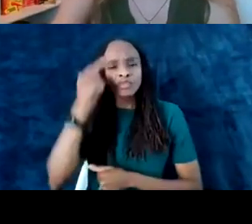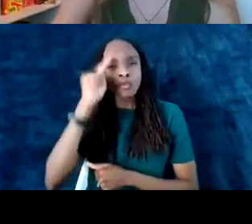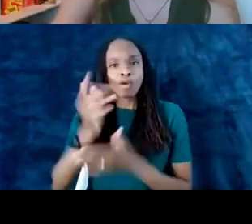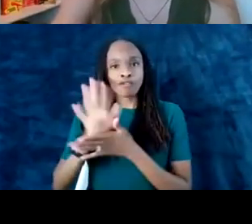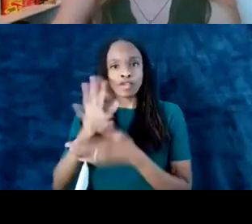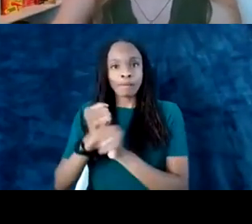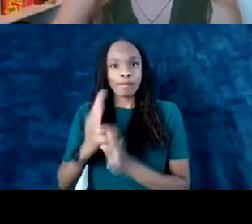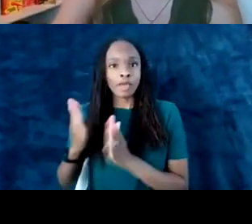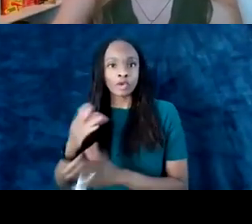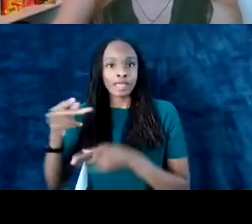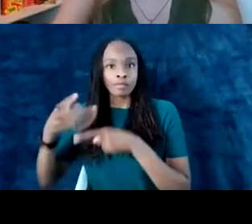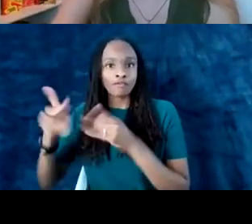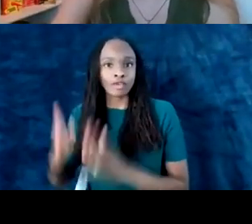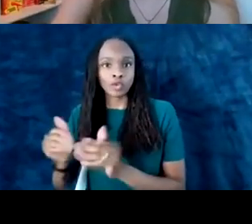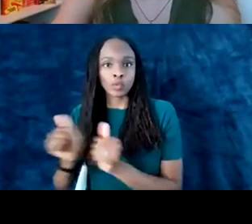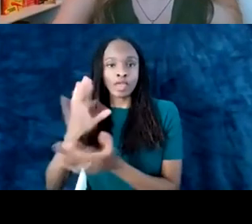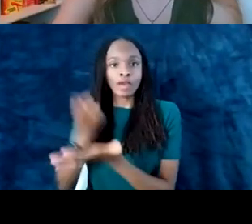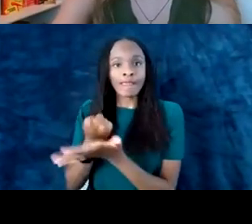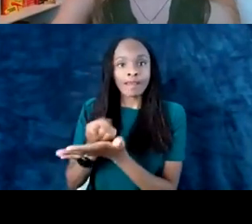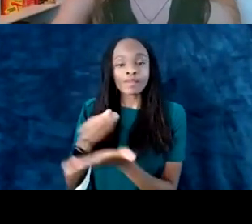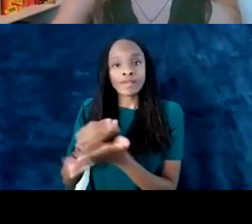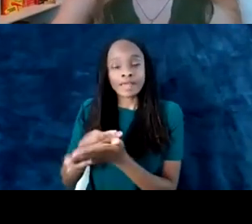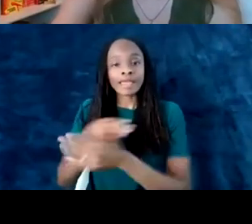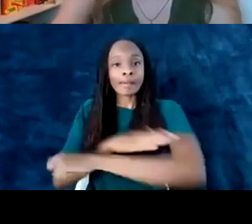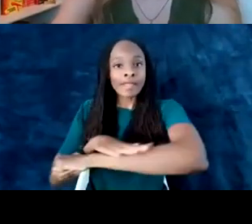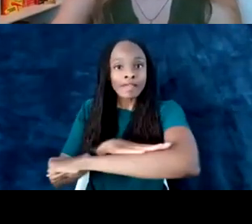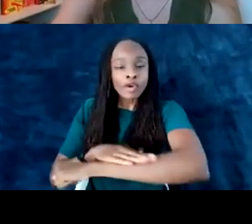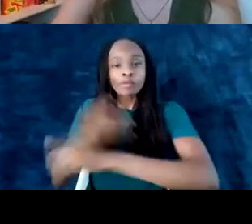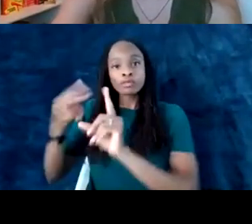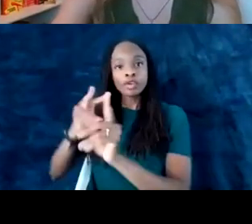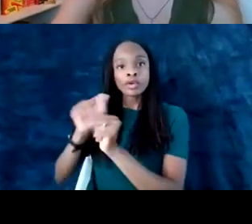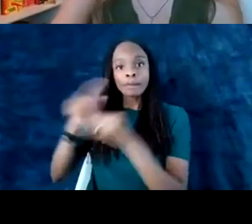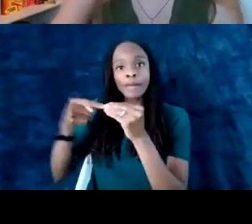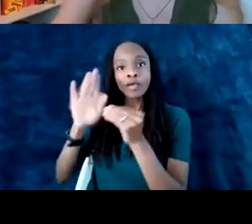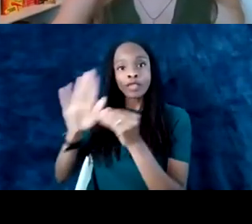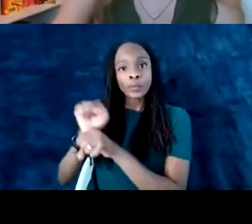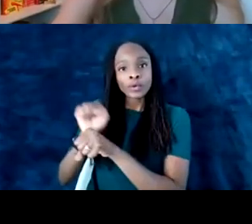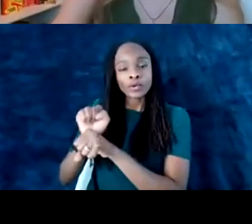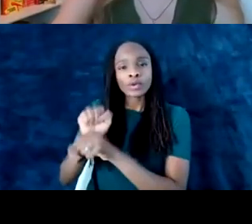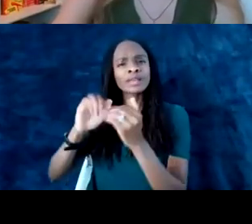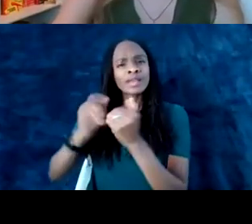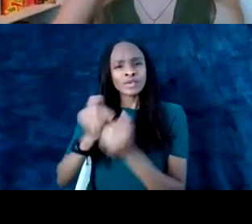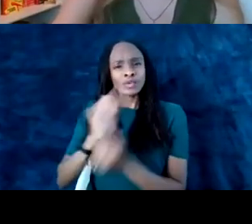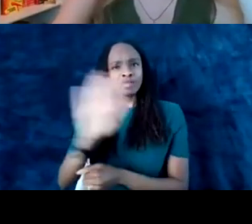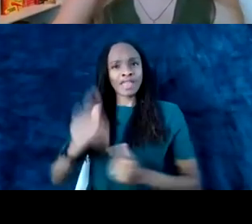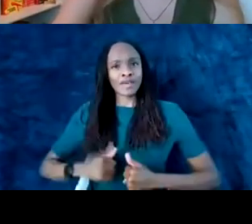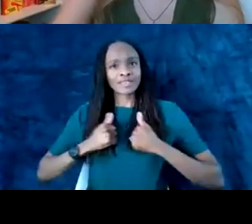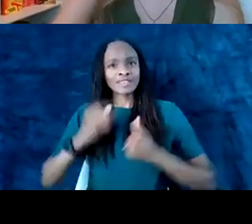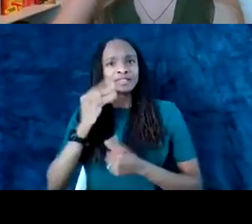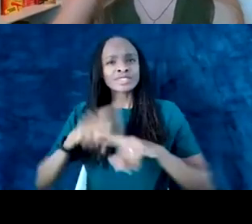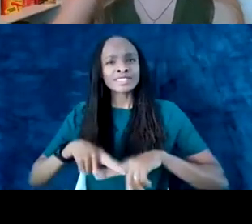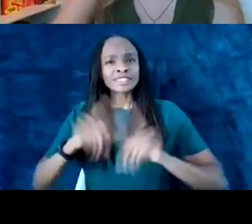and professionals in terms of their economics, fundings, platform, perspectives about their work? How do their lived experiences differ